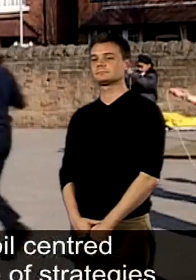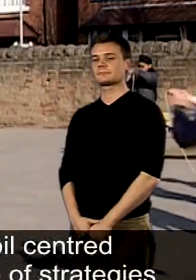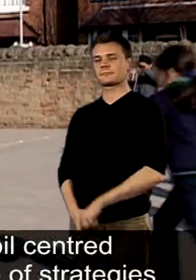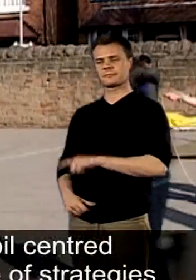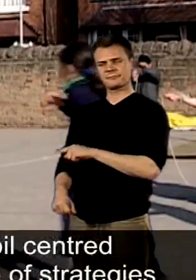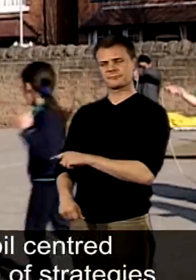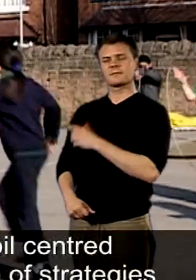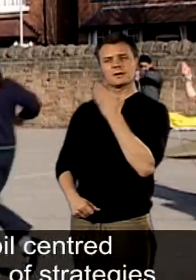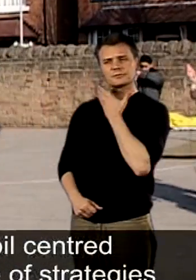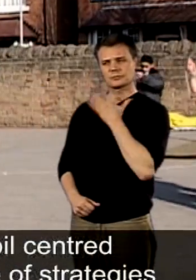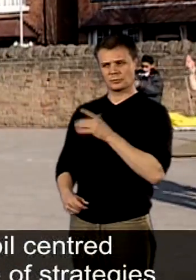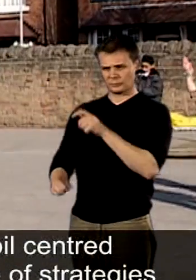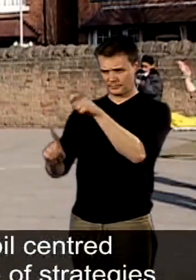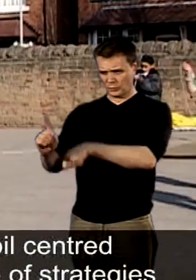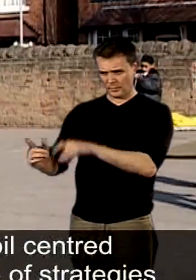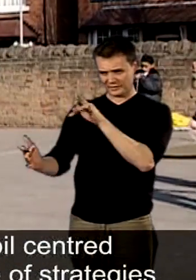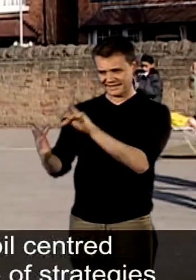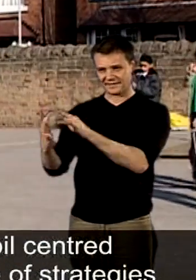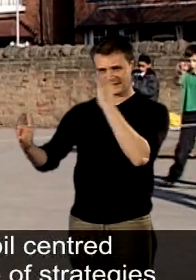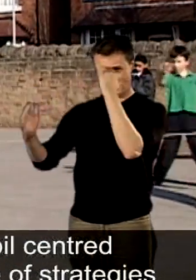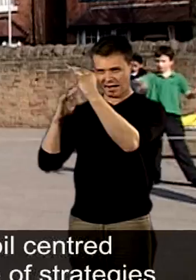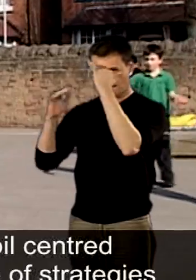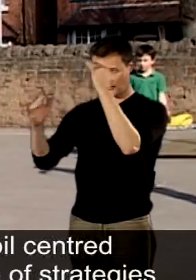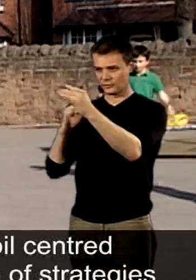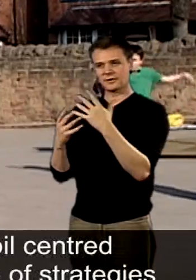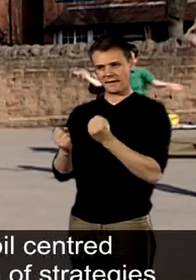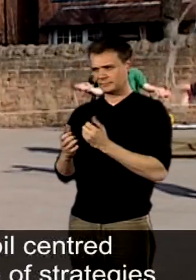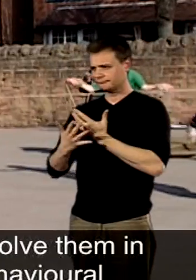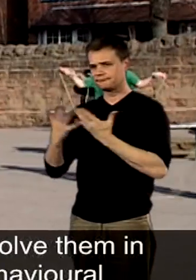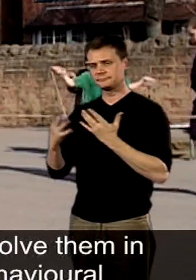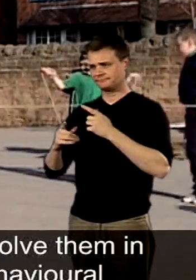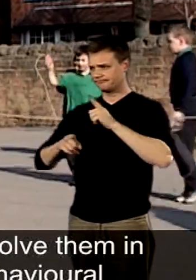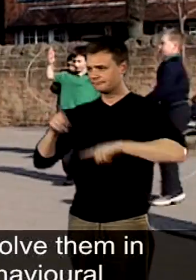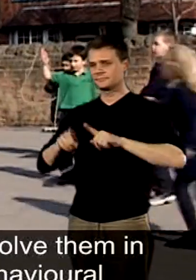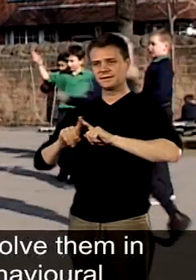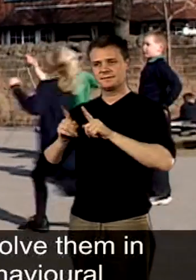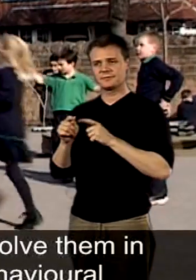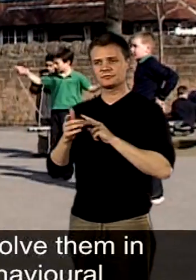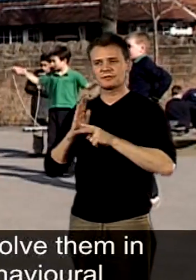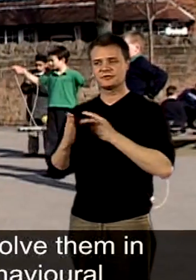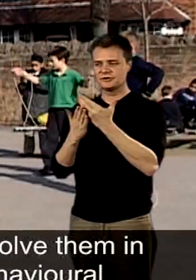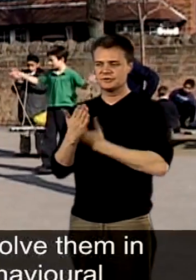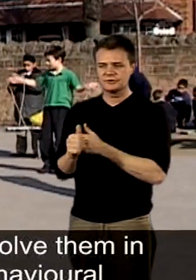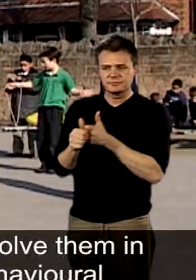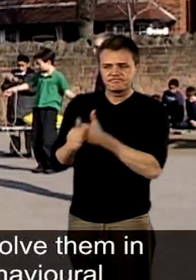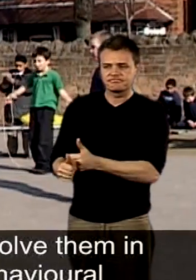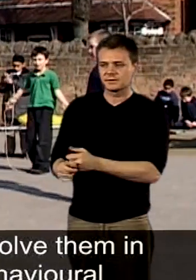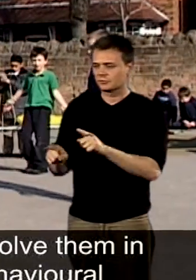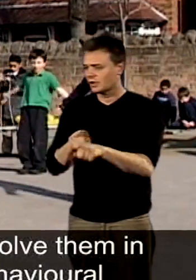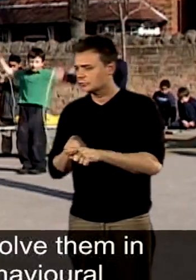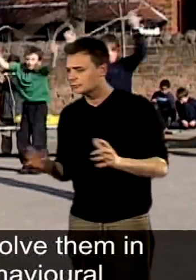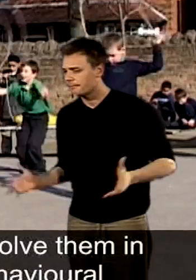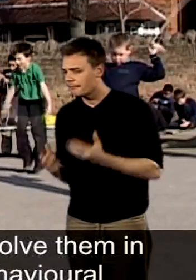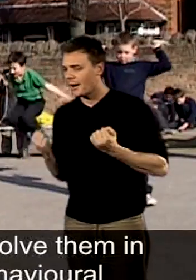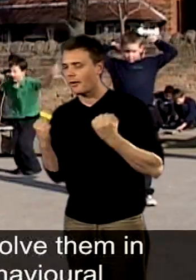At West Bridford, the school's pupil-centred ethos is supported by a wide range of strategies designed to empower pupils, to involve